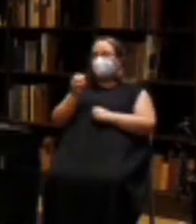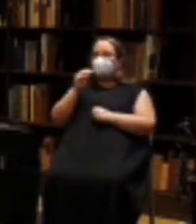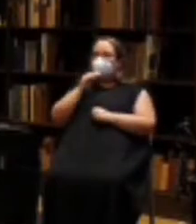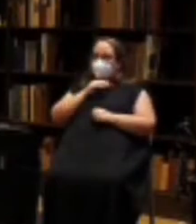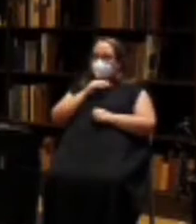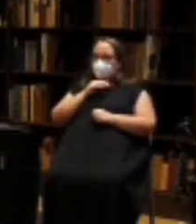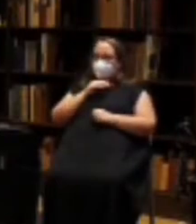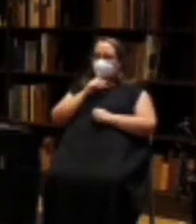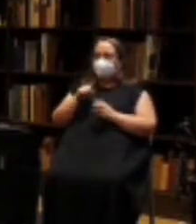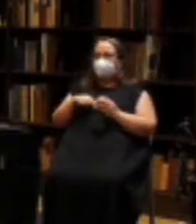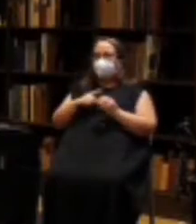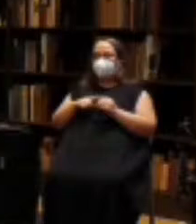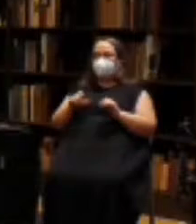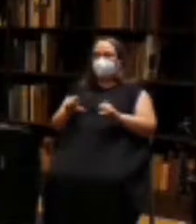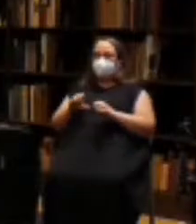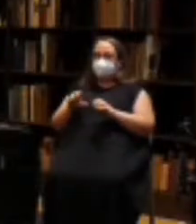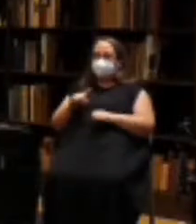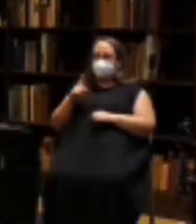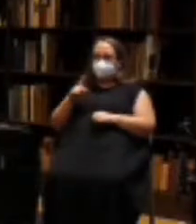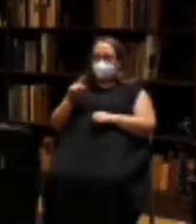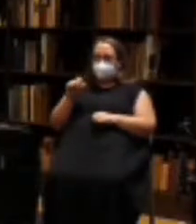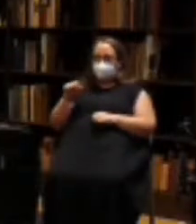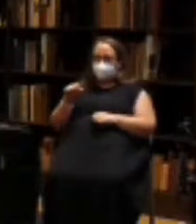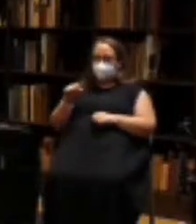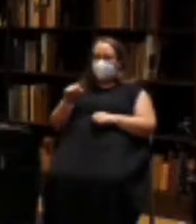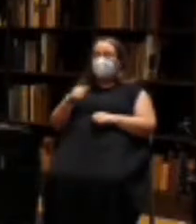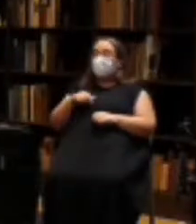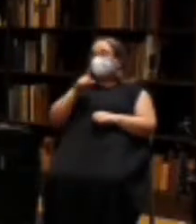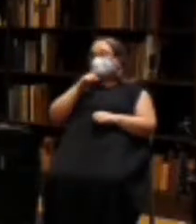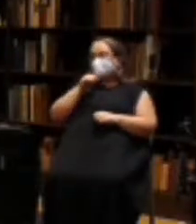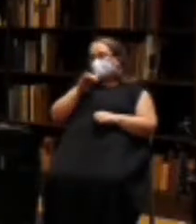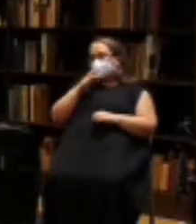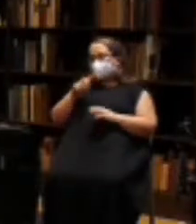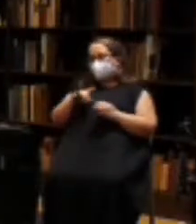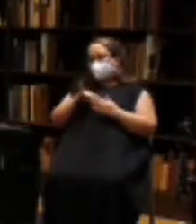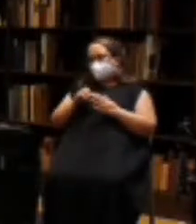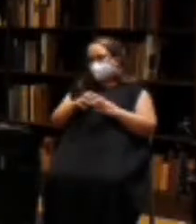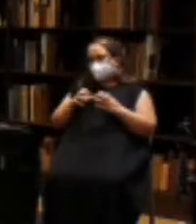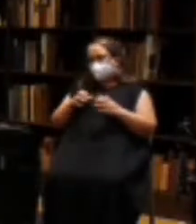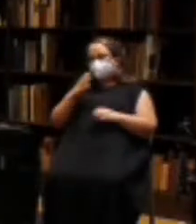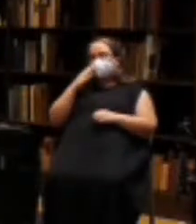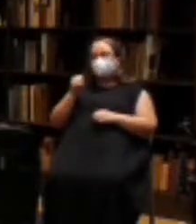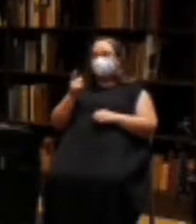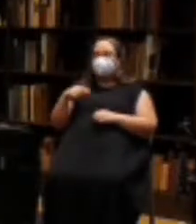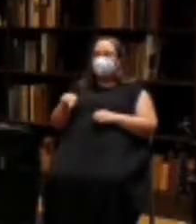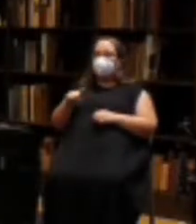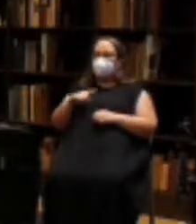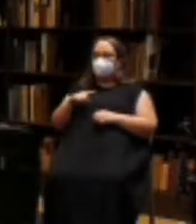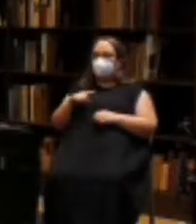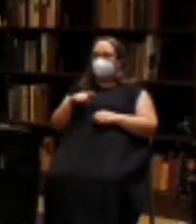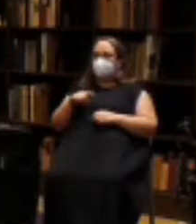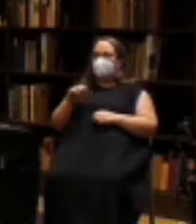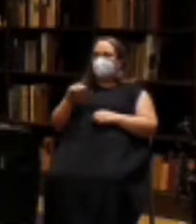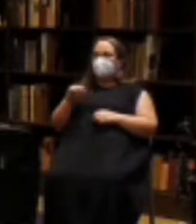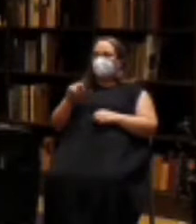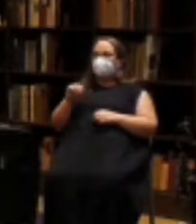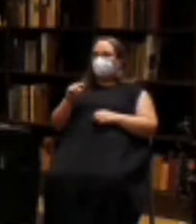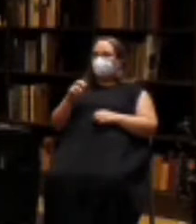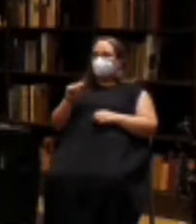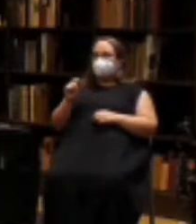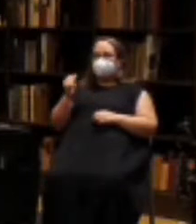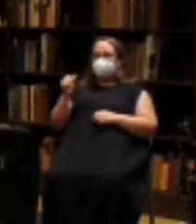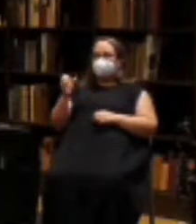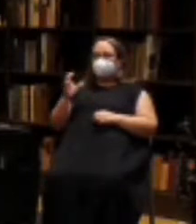of lying about the activities of the Black Panther Party. I didn't talk so much about the Black Panther Party because they, as Marxist